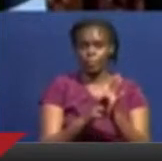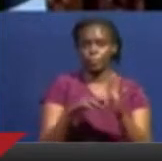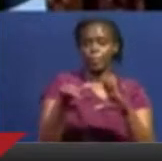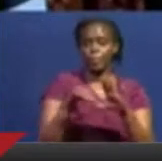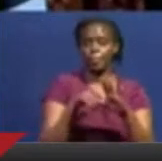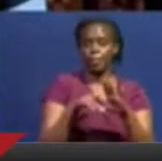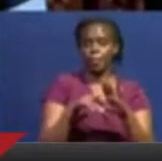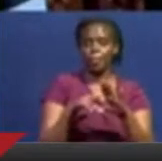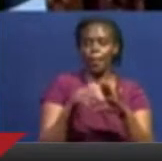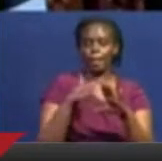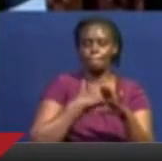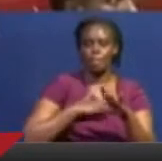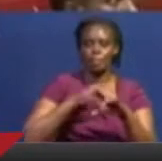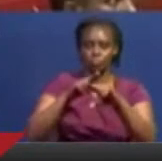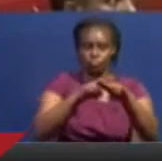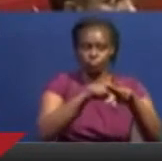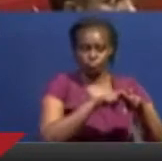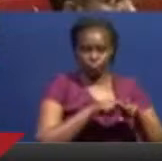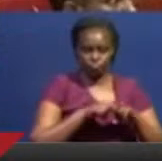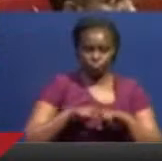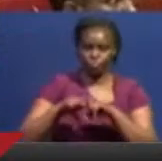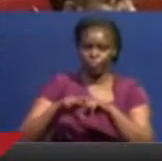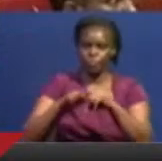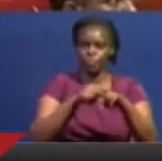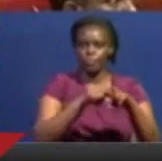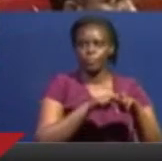of the bar, take the nearest seats.